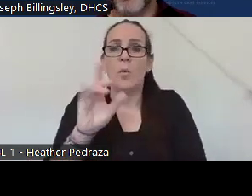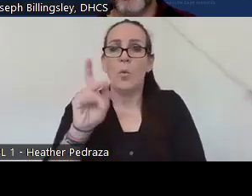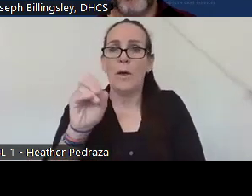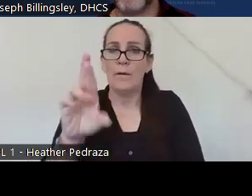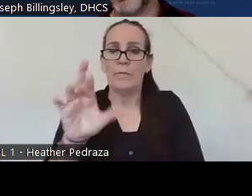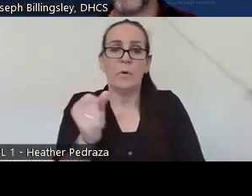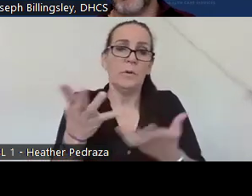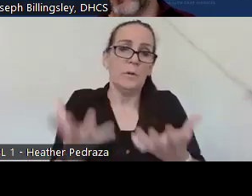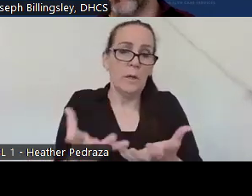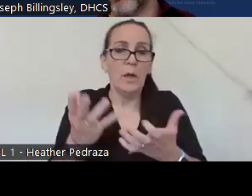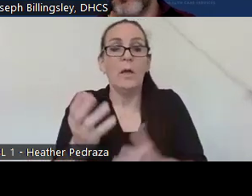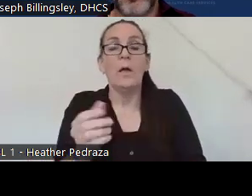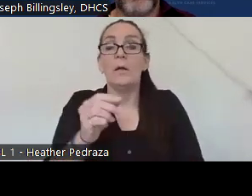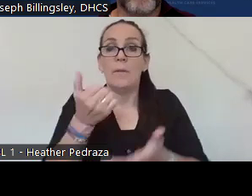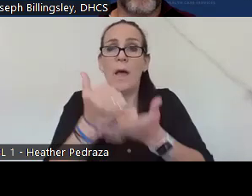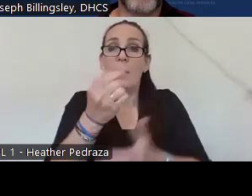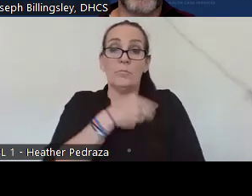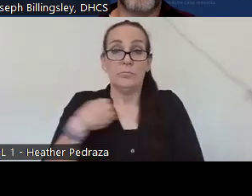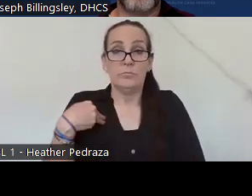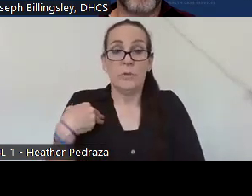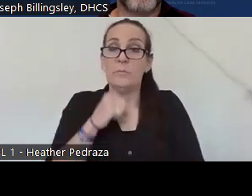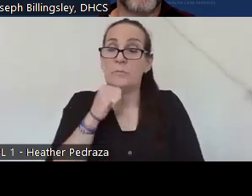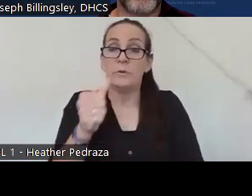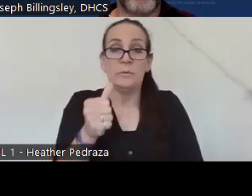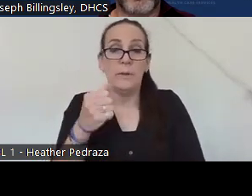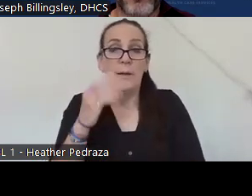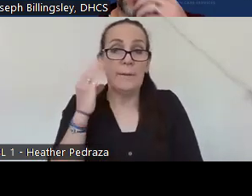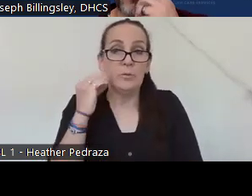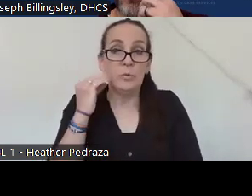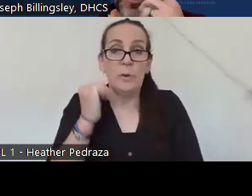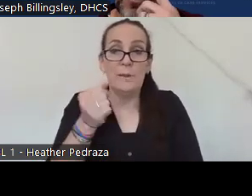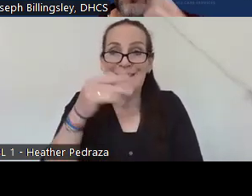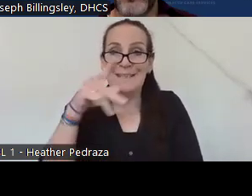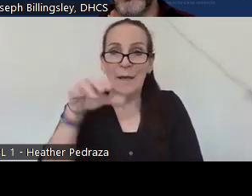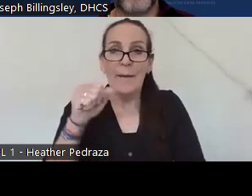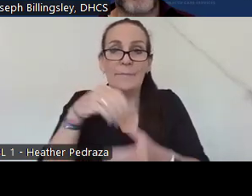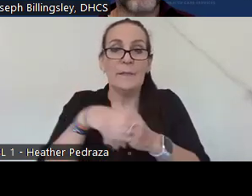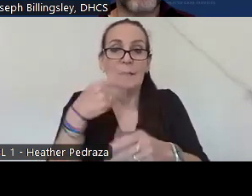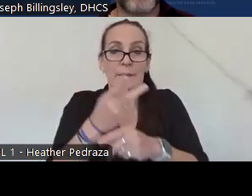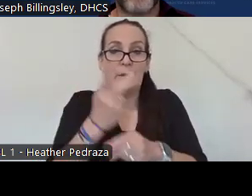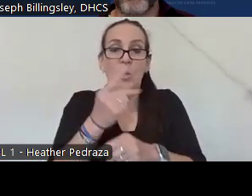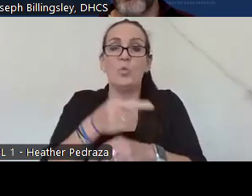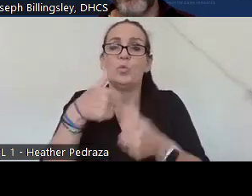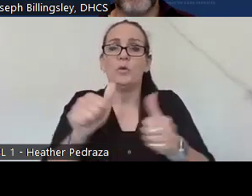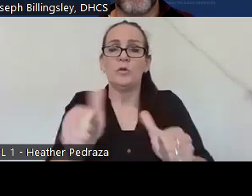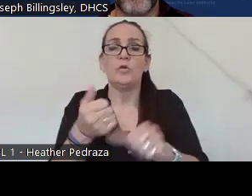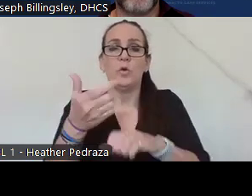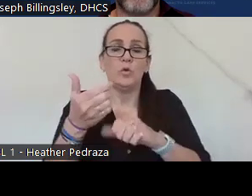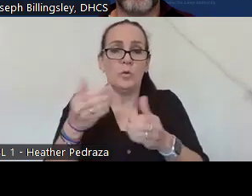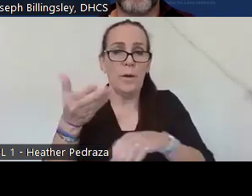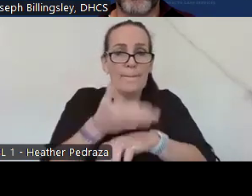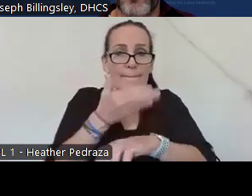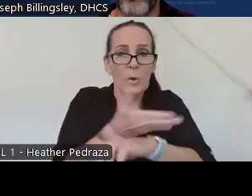do not experience gaps in care, we're planning to implement enhanced continuity of care protections and requirements for